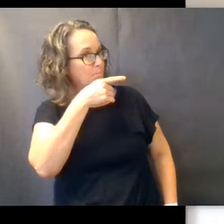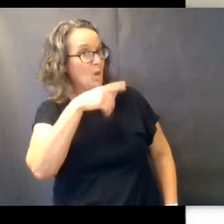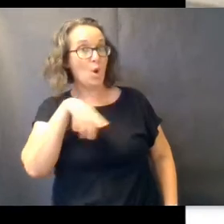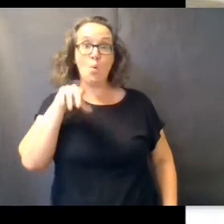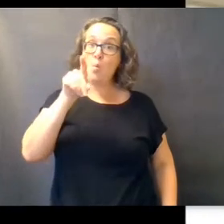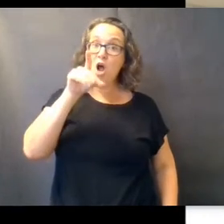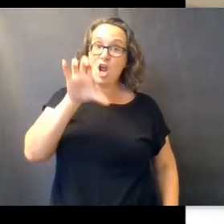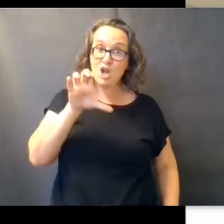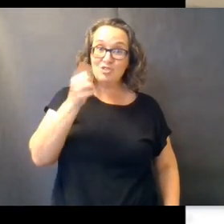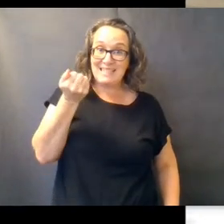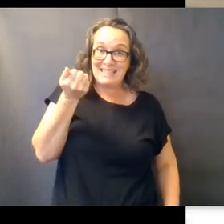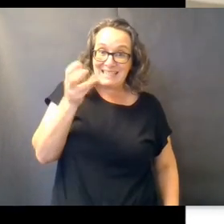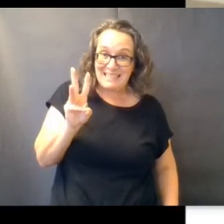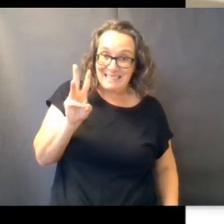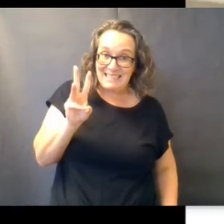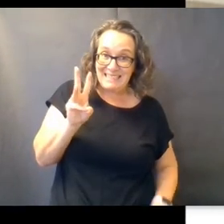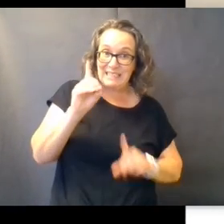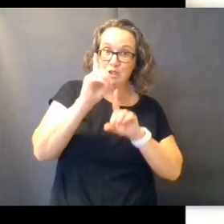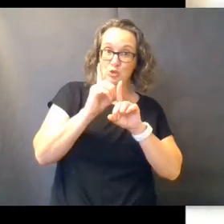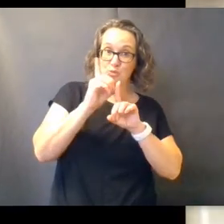116 degrees.